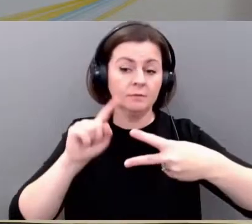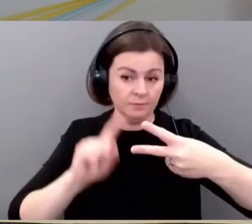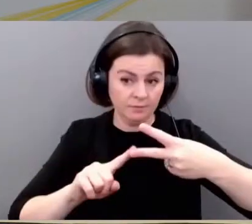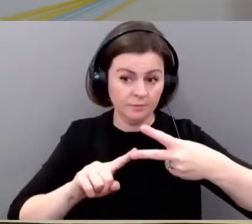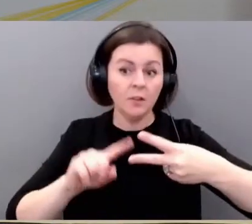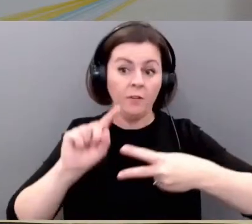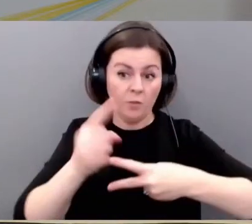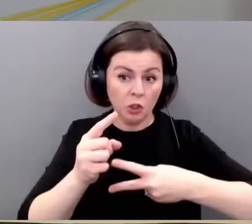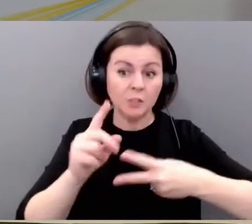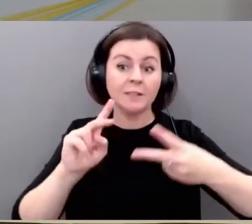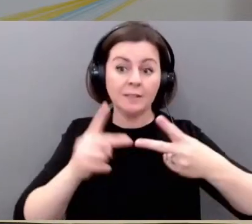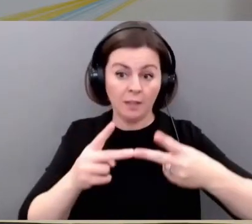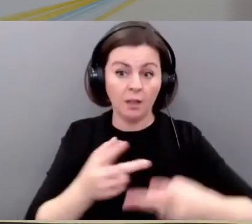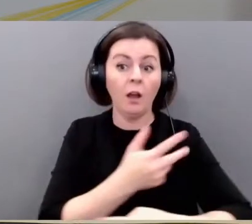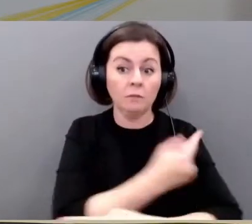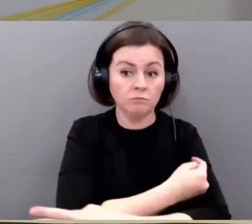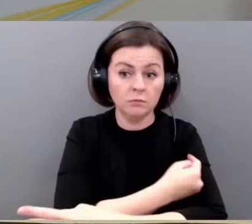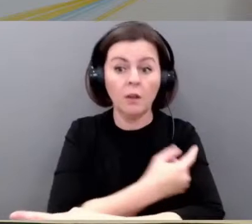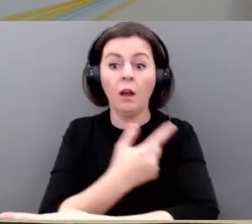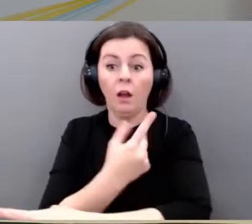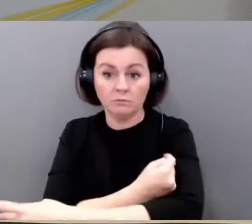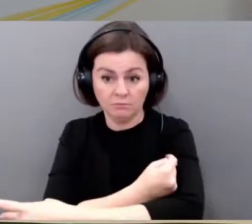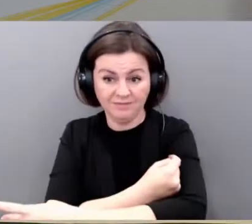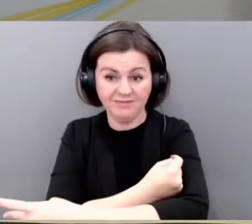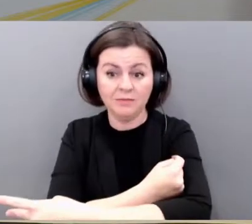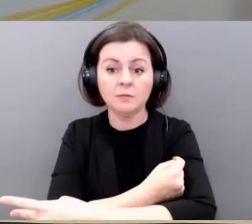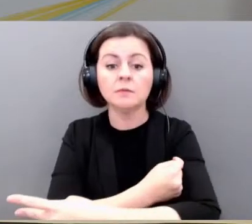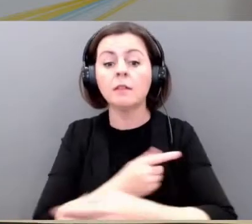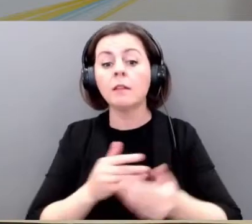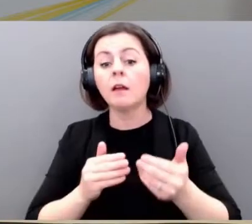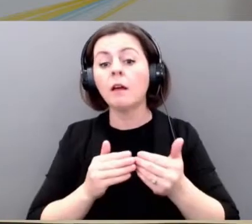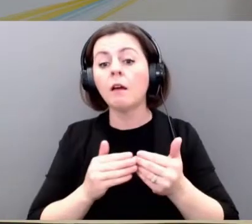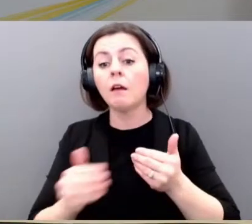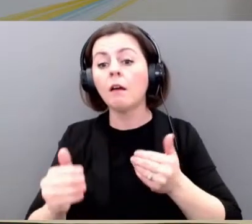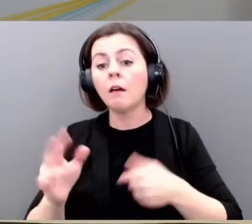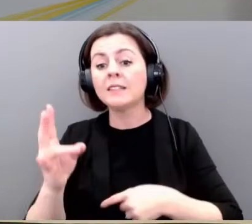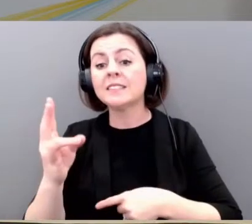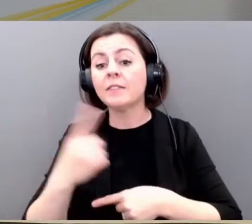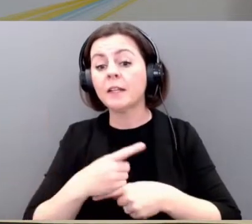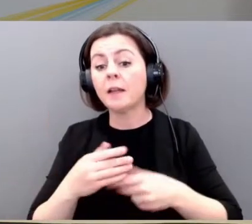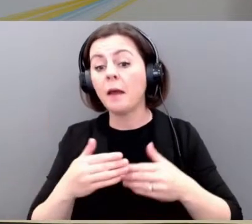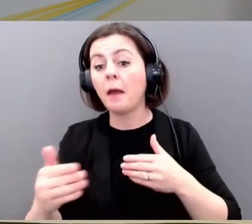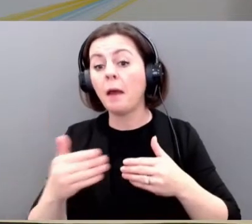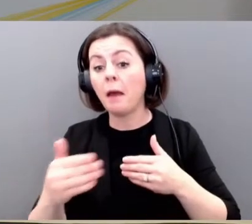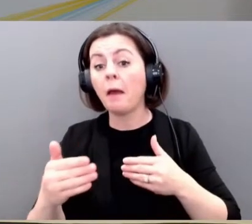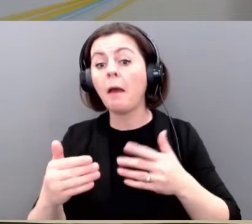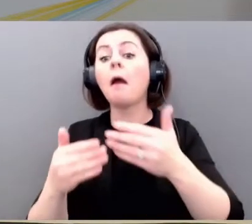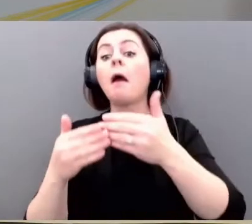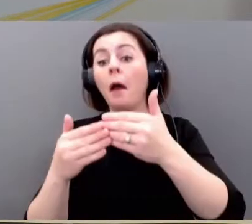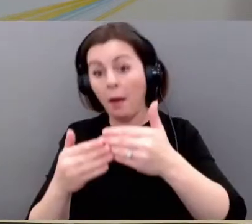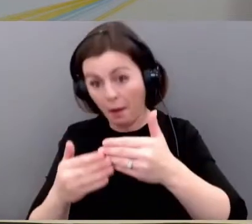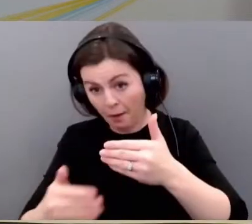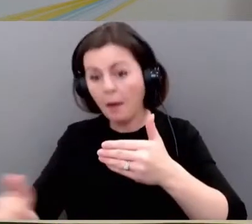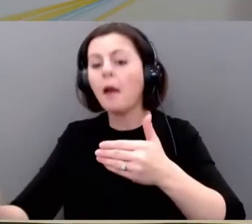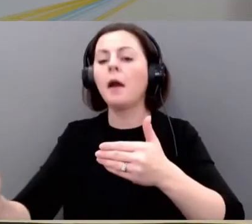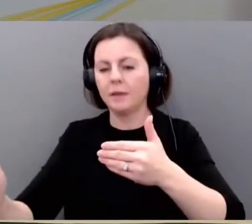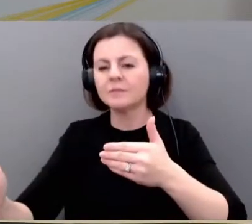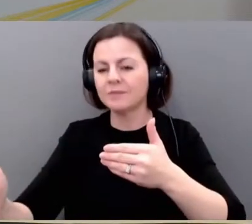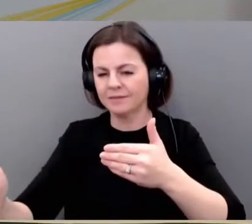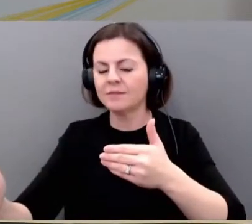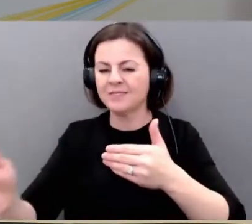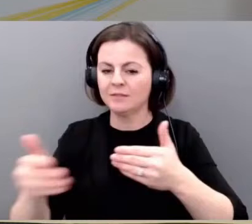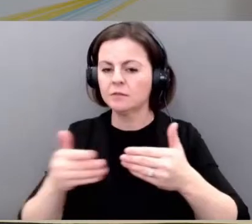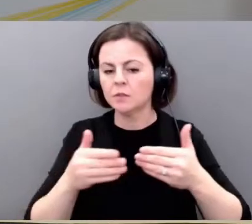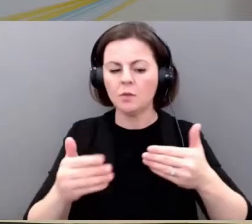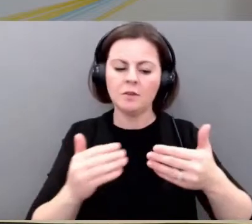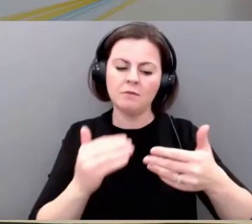after that second dose to be considered sort of more protected. And that's